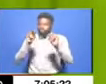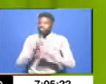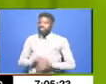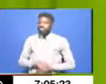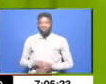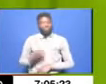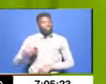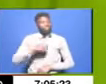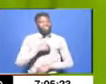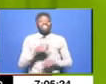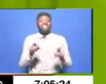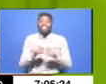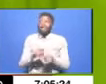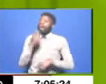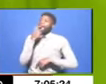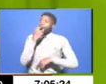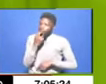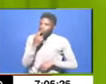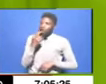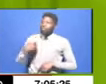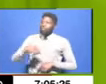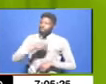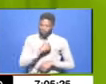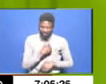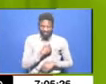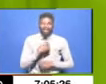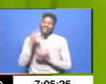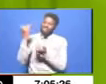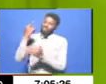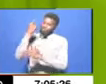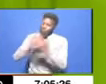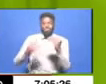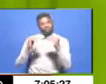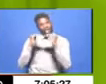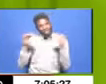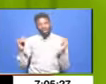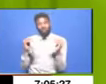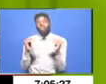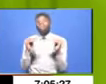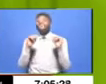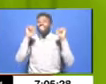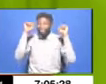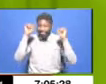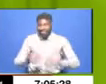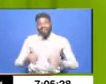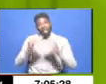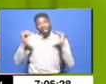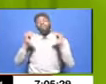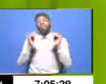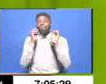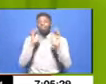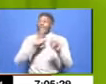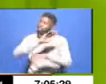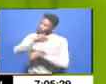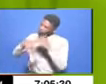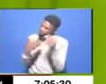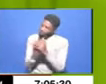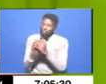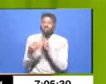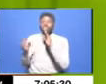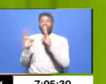are expected that with the level playing field can only be level if the rules apply to everyone.